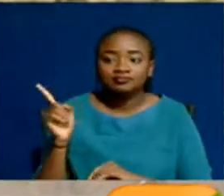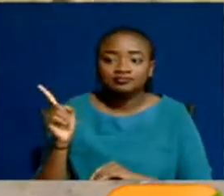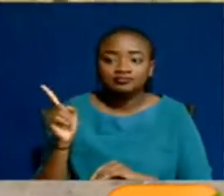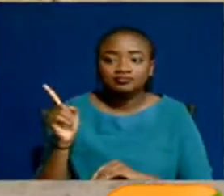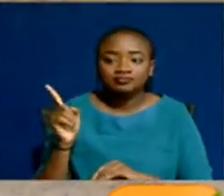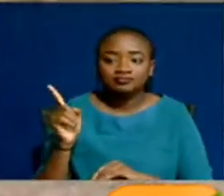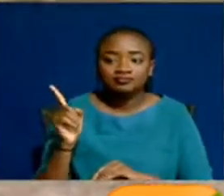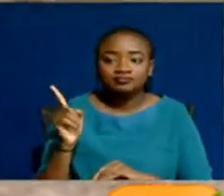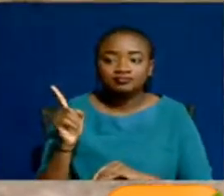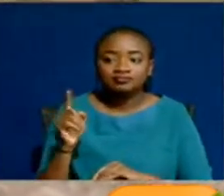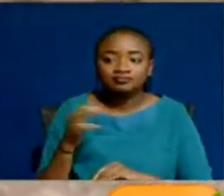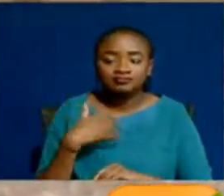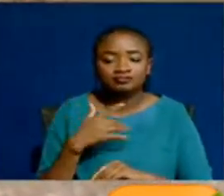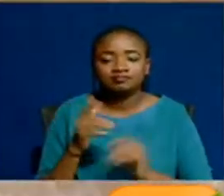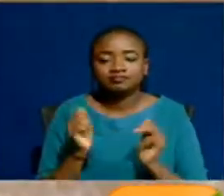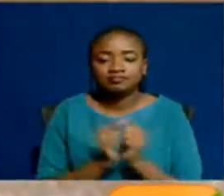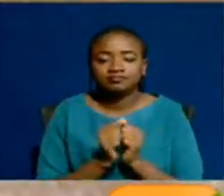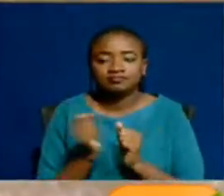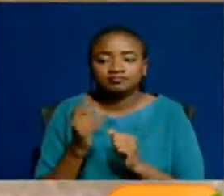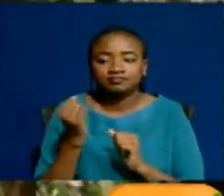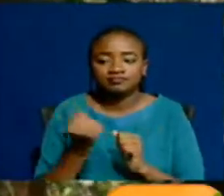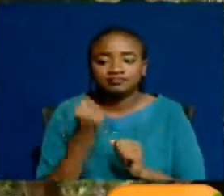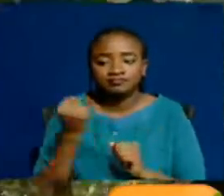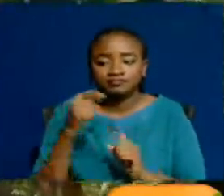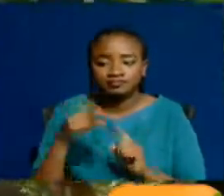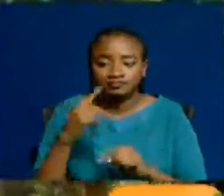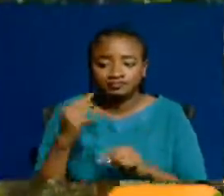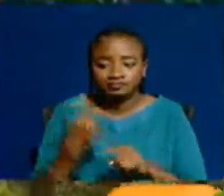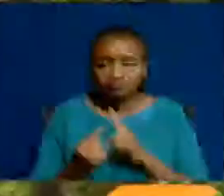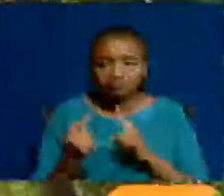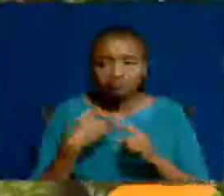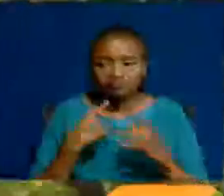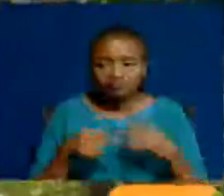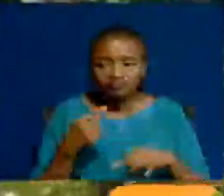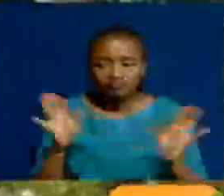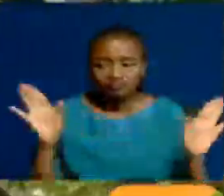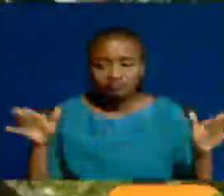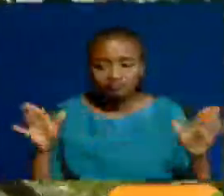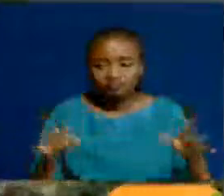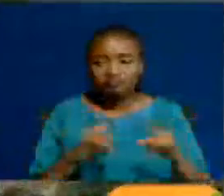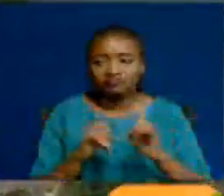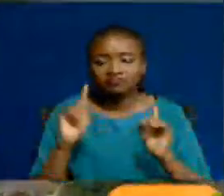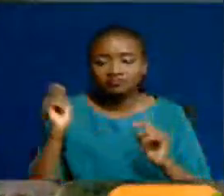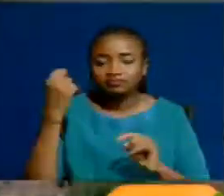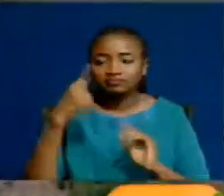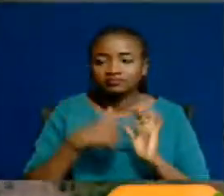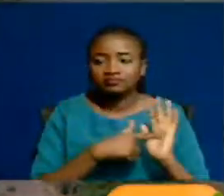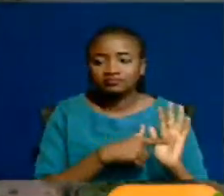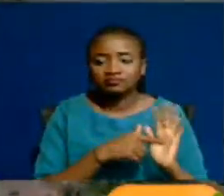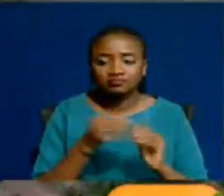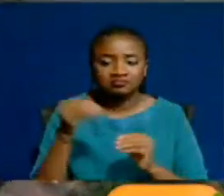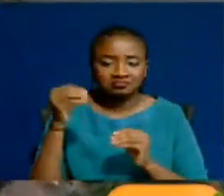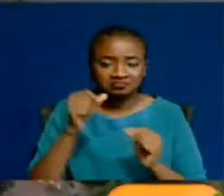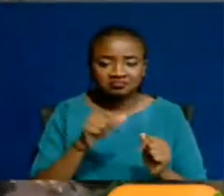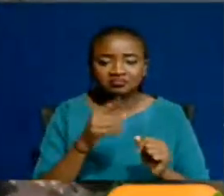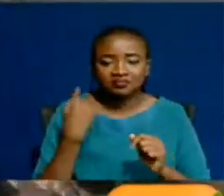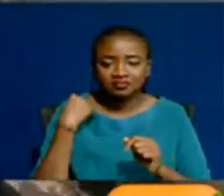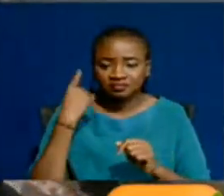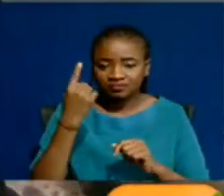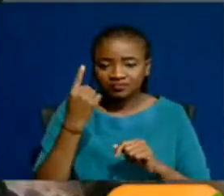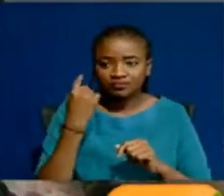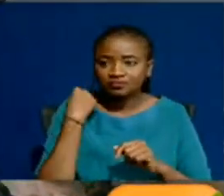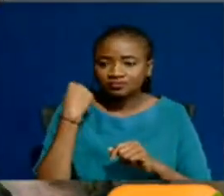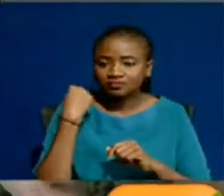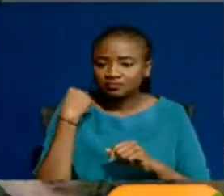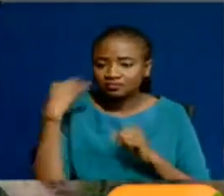Migration Competition on 10th of May this year. Kenya outshone other African nations and ranked